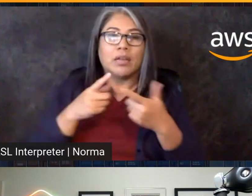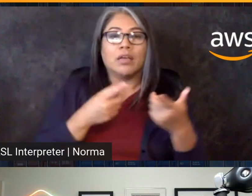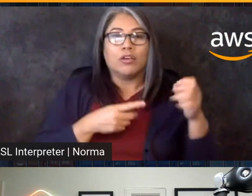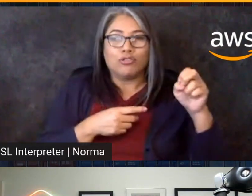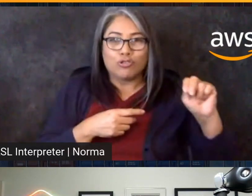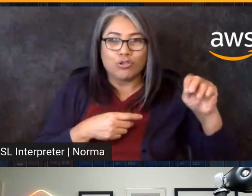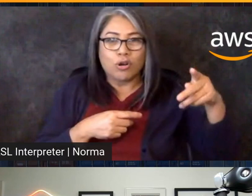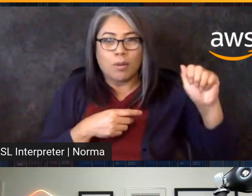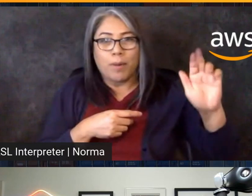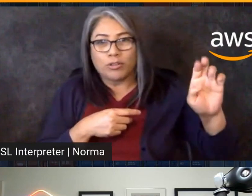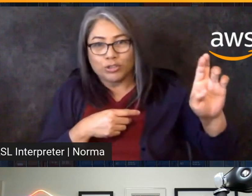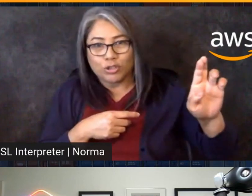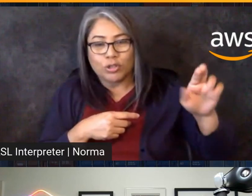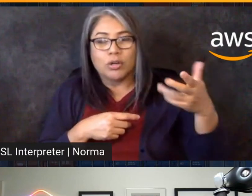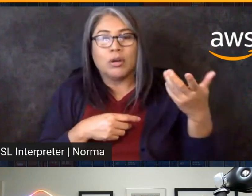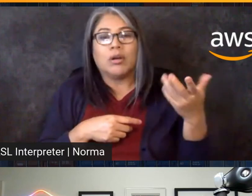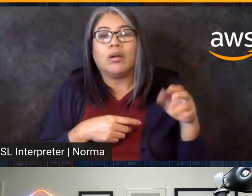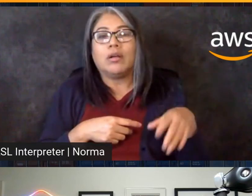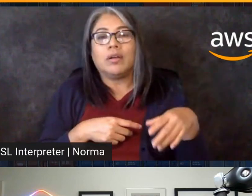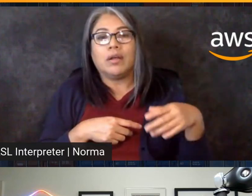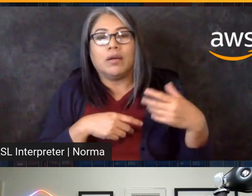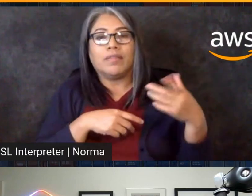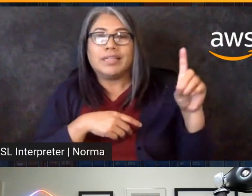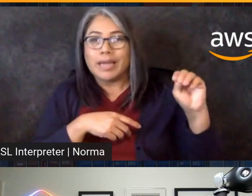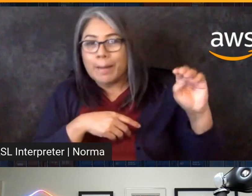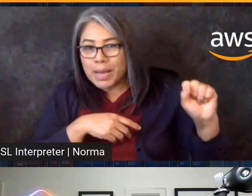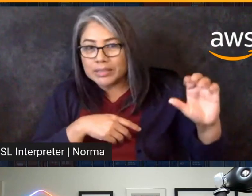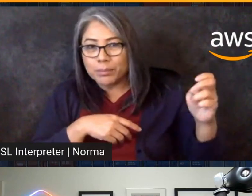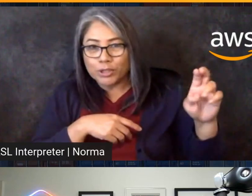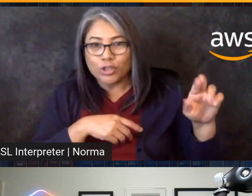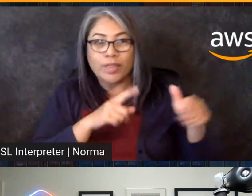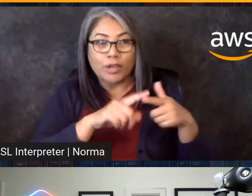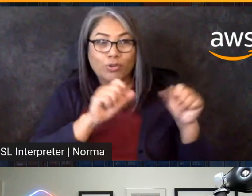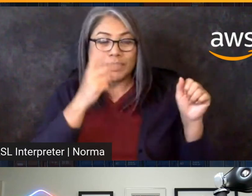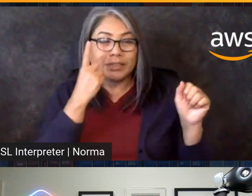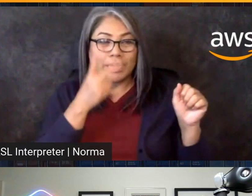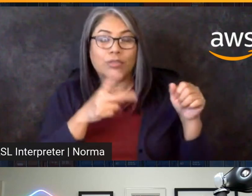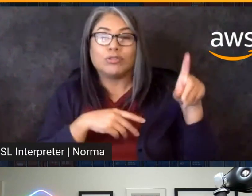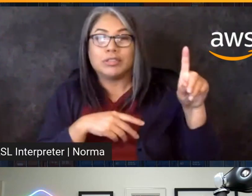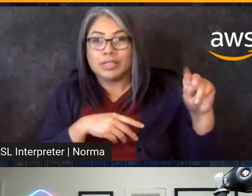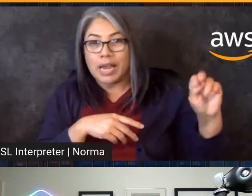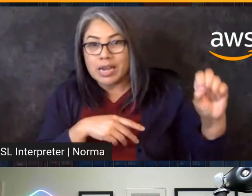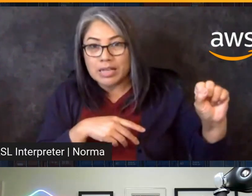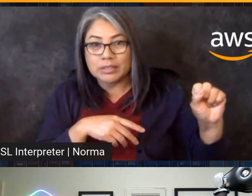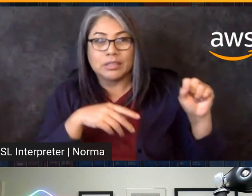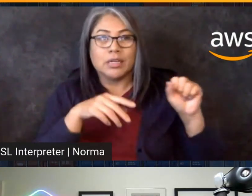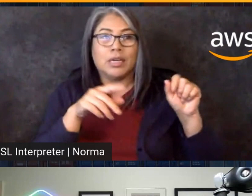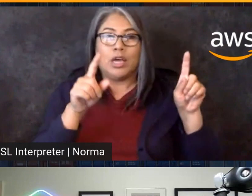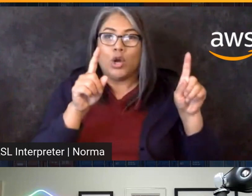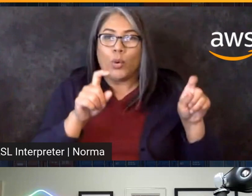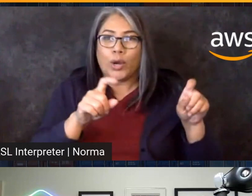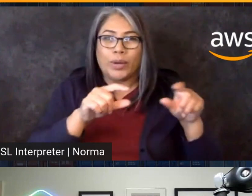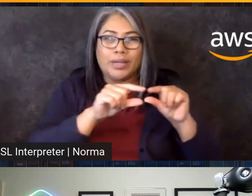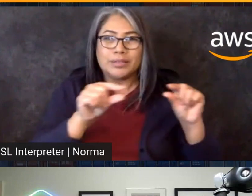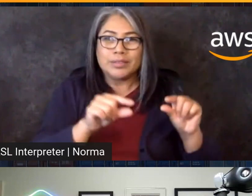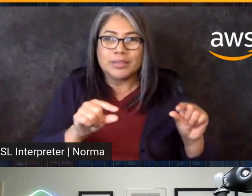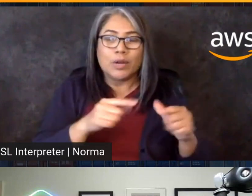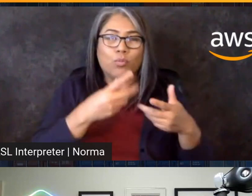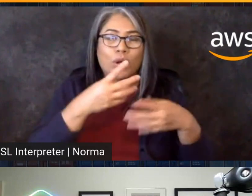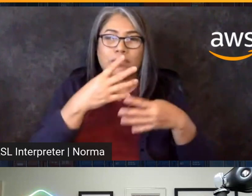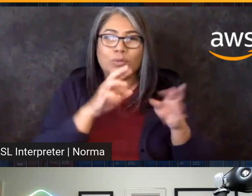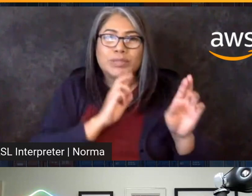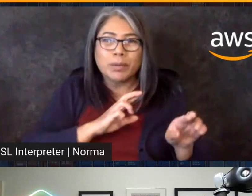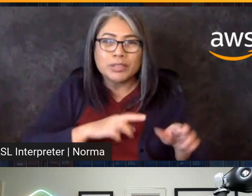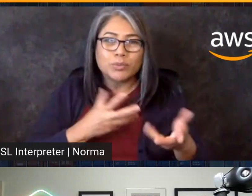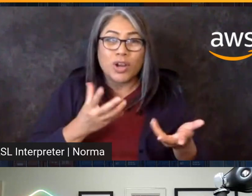on an HTTP parser or you turn on the DNS parser, and you're able to see those DNS queries and what the responses were, and like whether it's a text domain, it's like